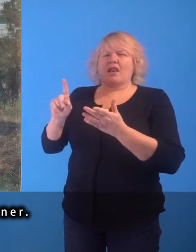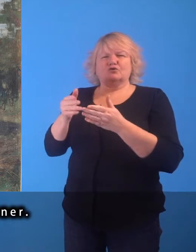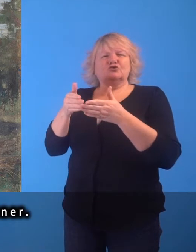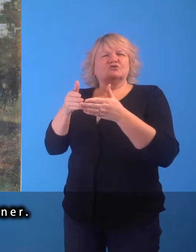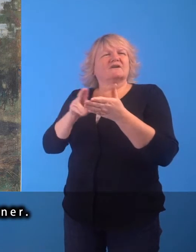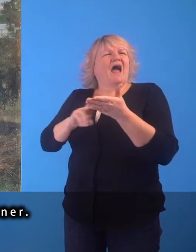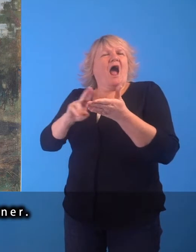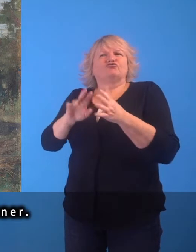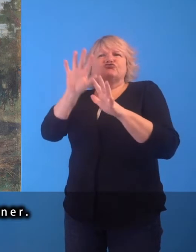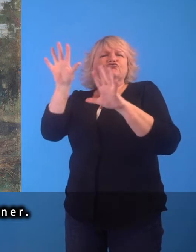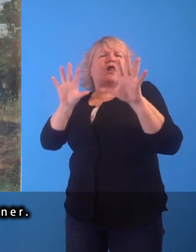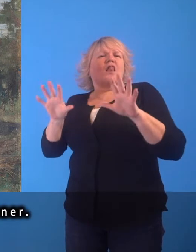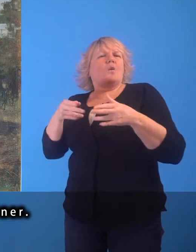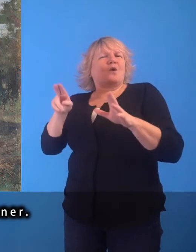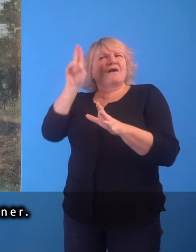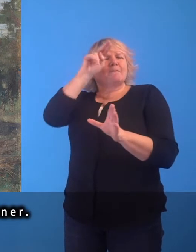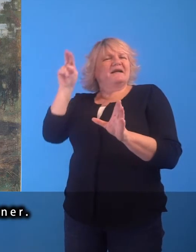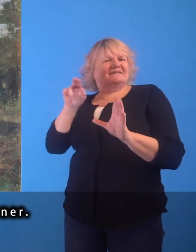in a naturalistic manner.